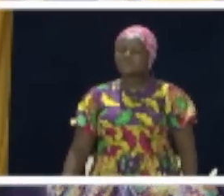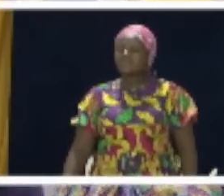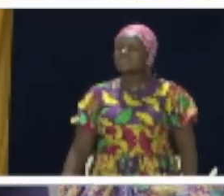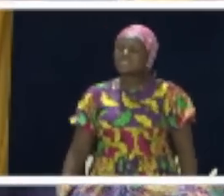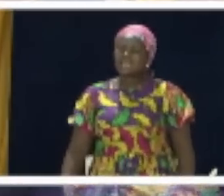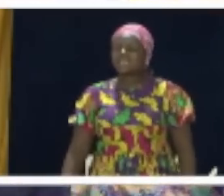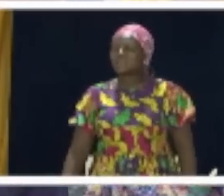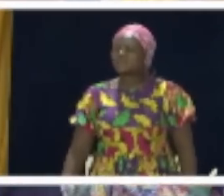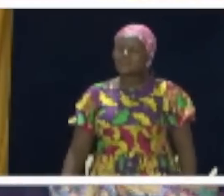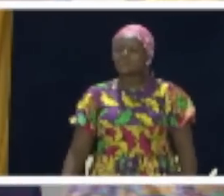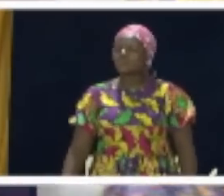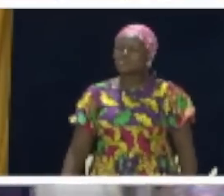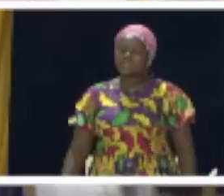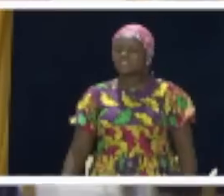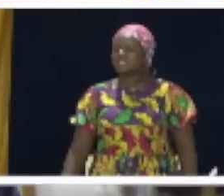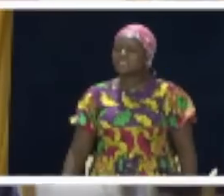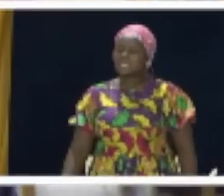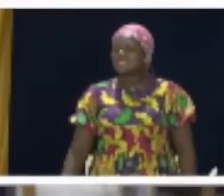Thank you, Father.